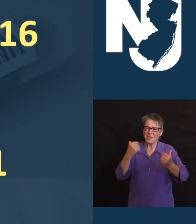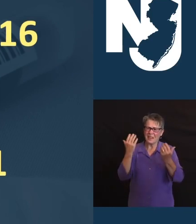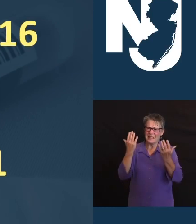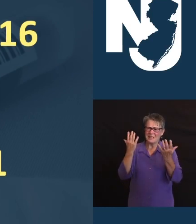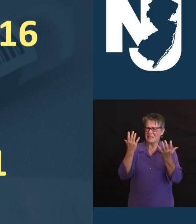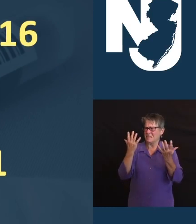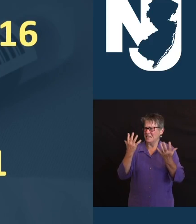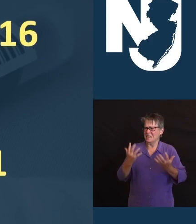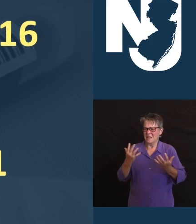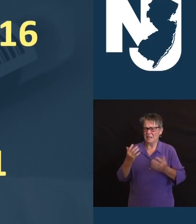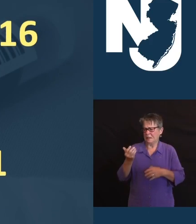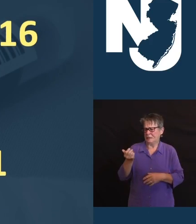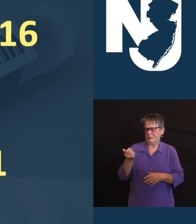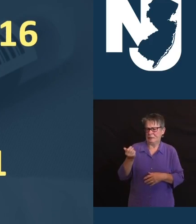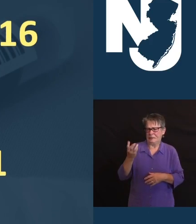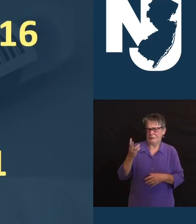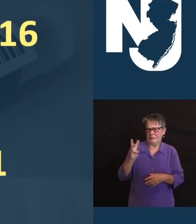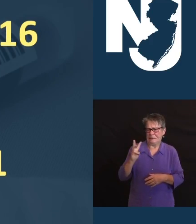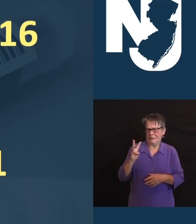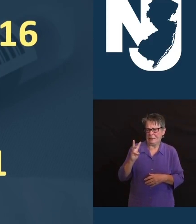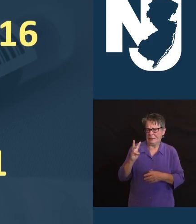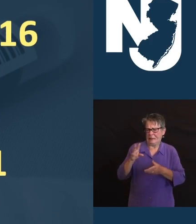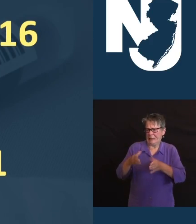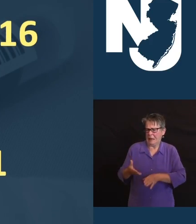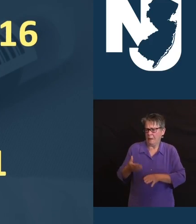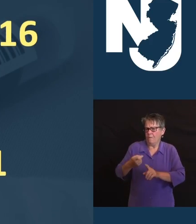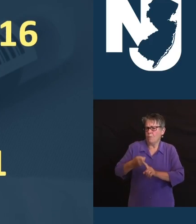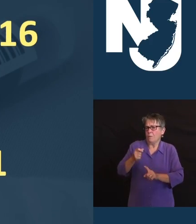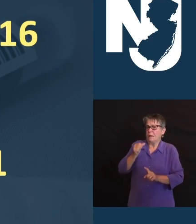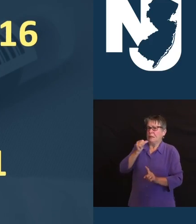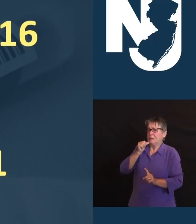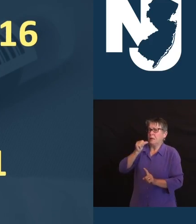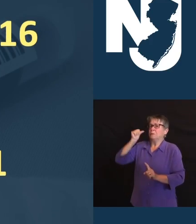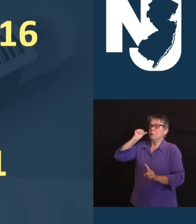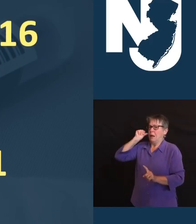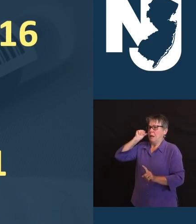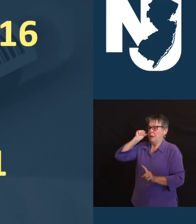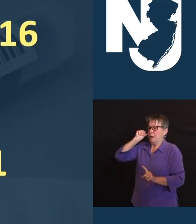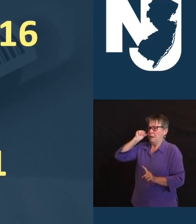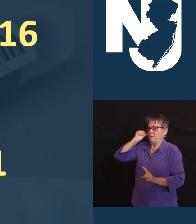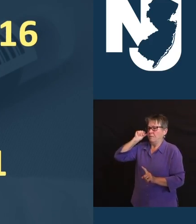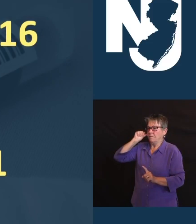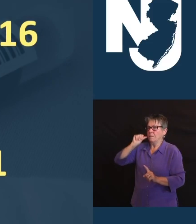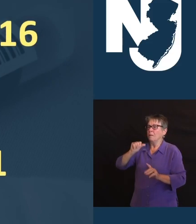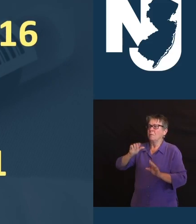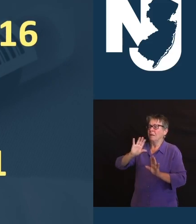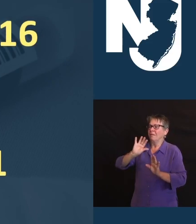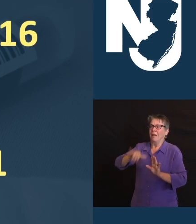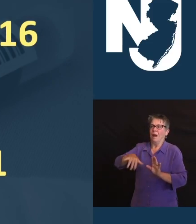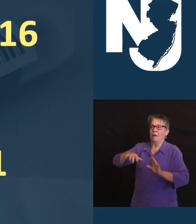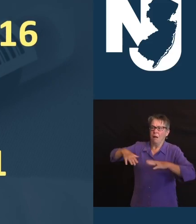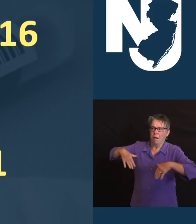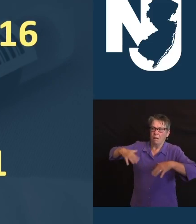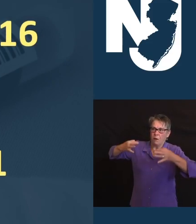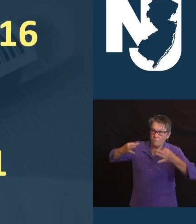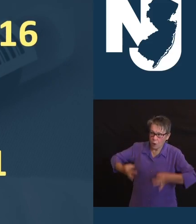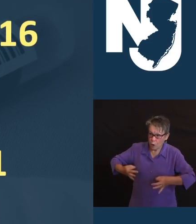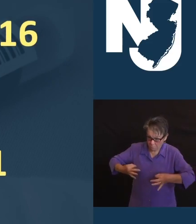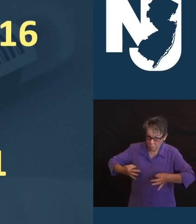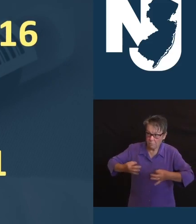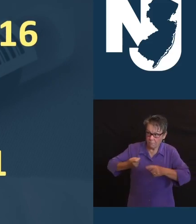hospitals yesterday. Again, those are not part of the confirmed numbers. Now, as we do every day, let's remember 3 more who this pandemic has